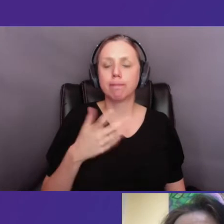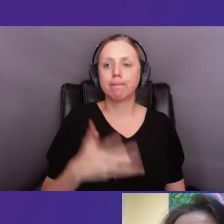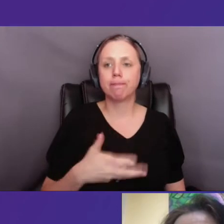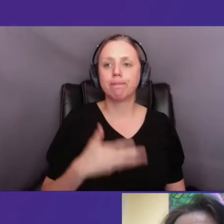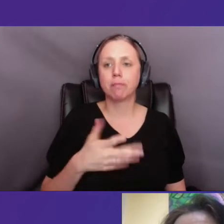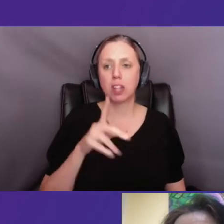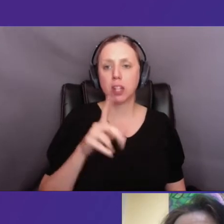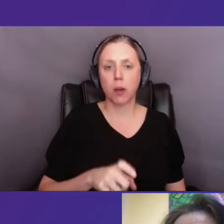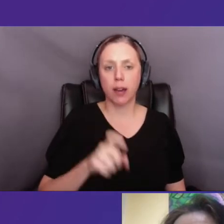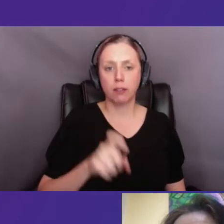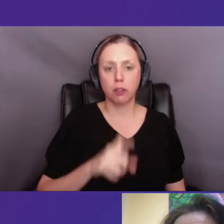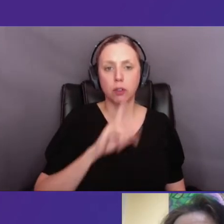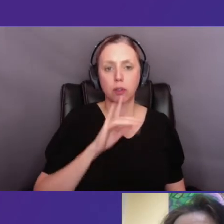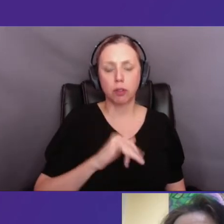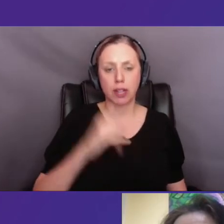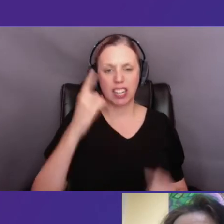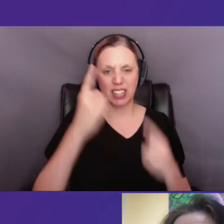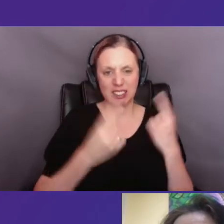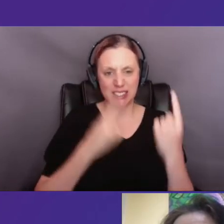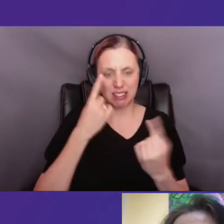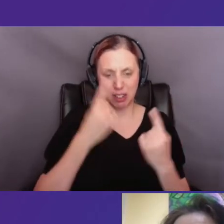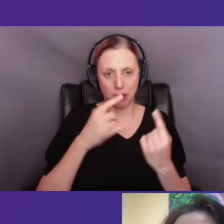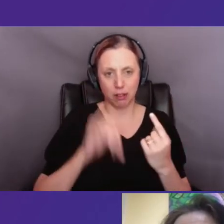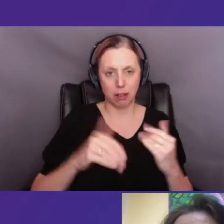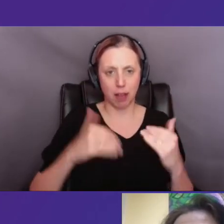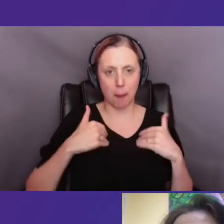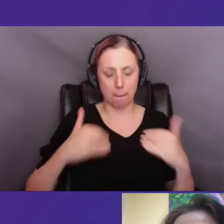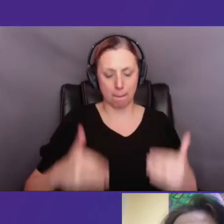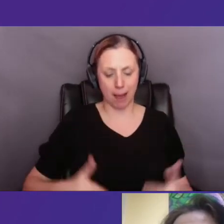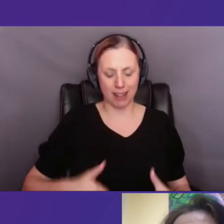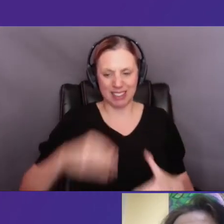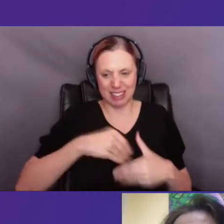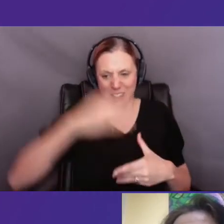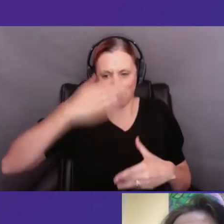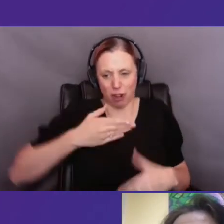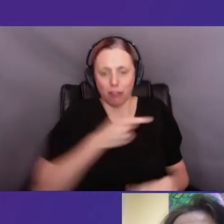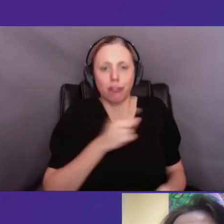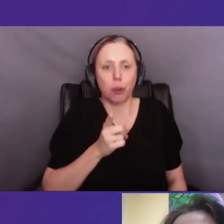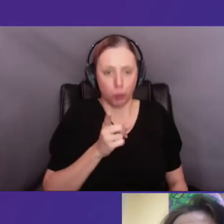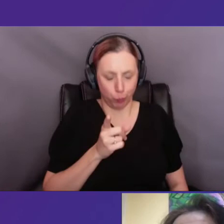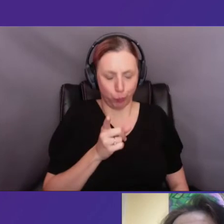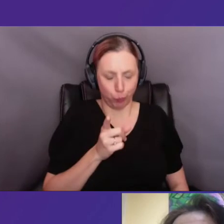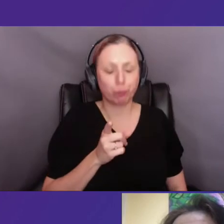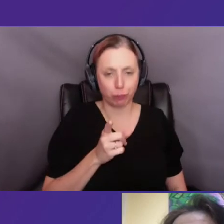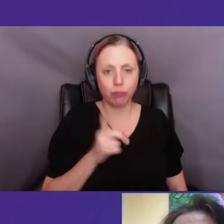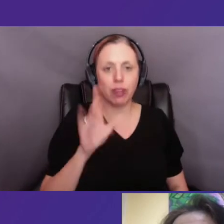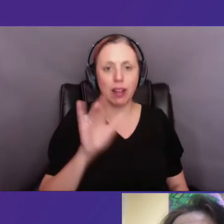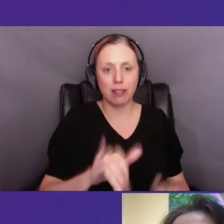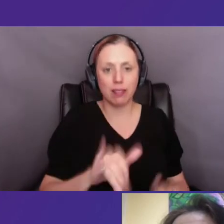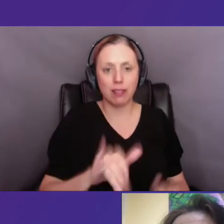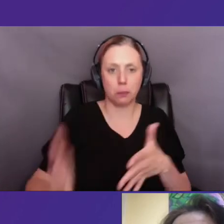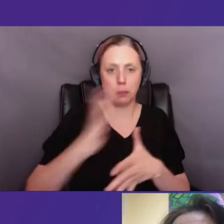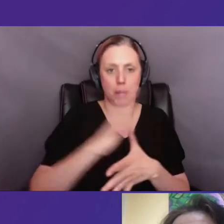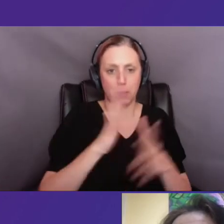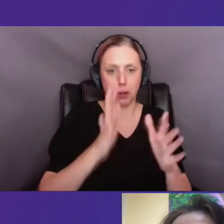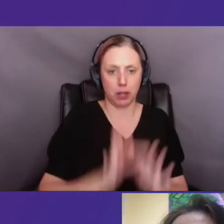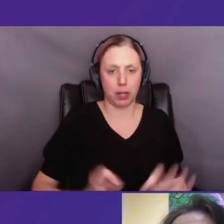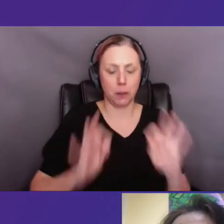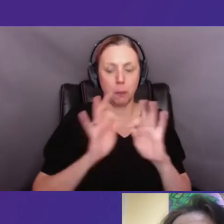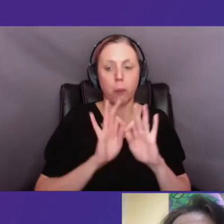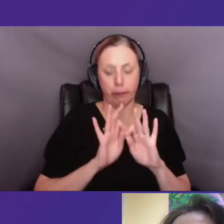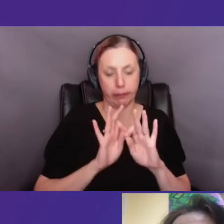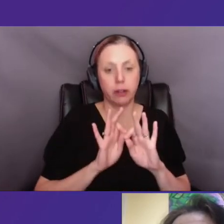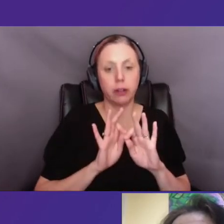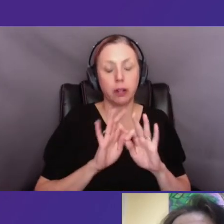really, really consider the bodies that are in front of you. That is primarily important. And when